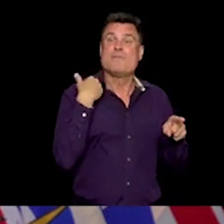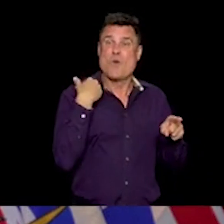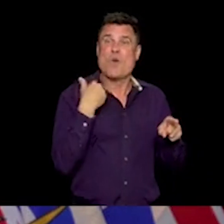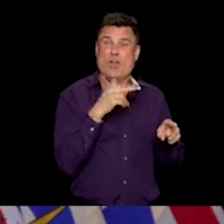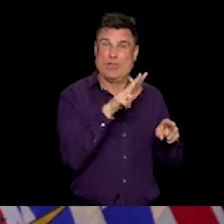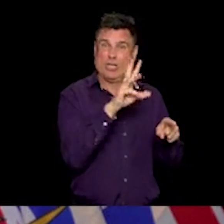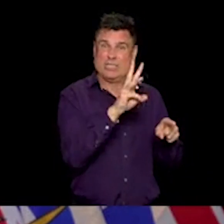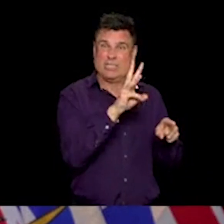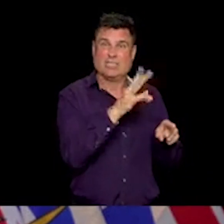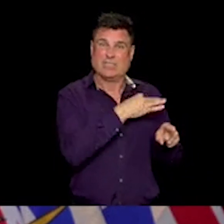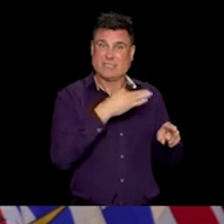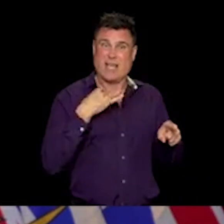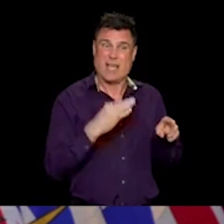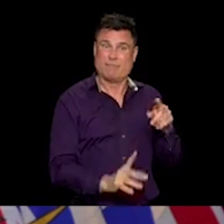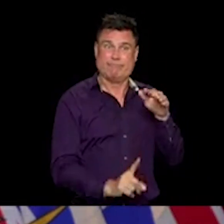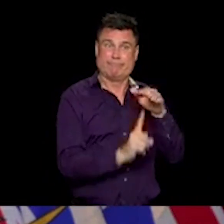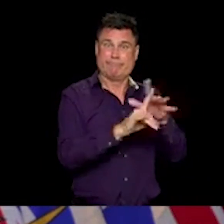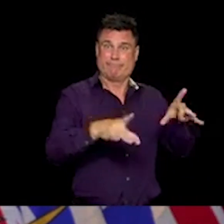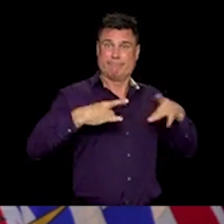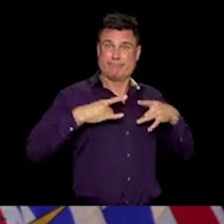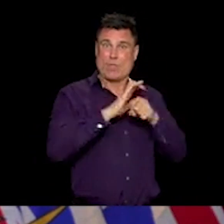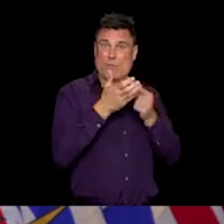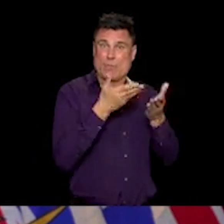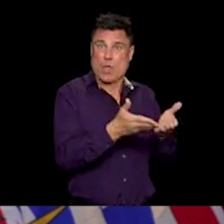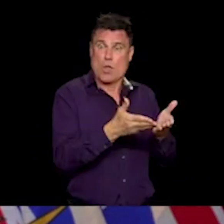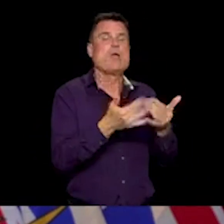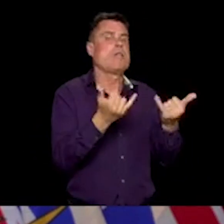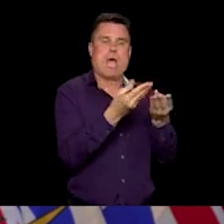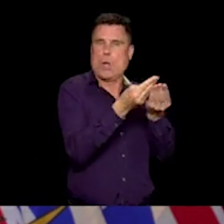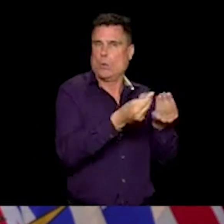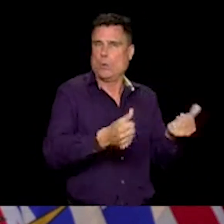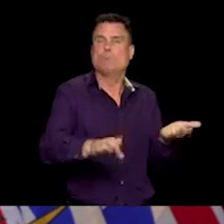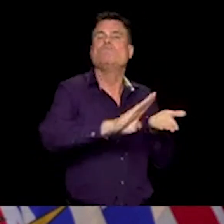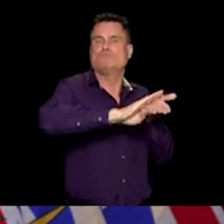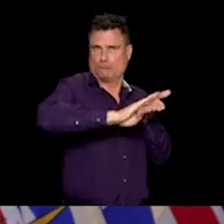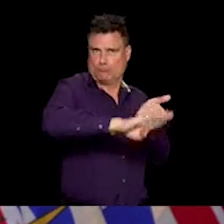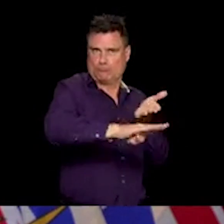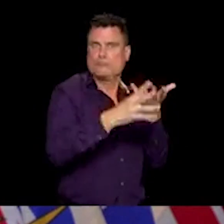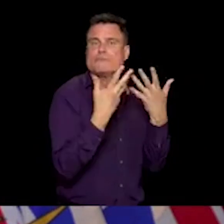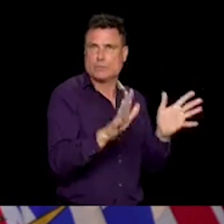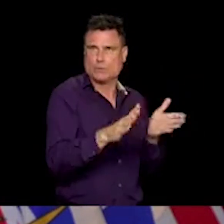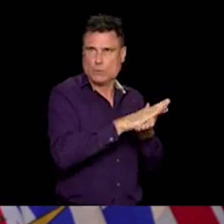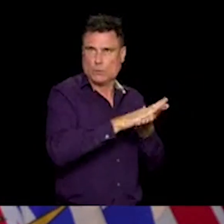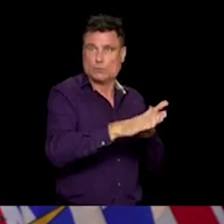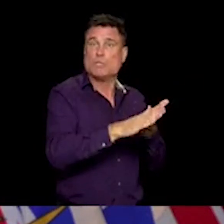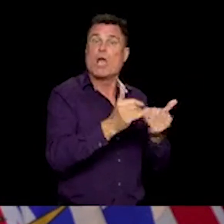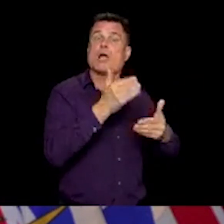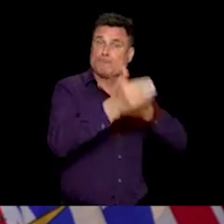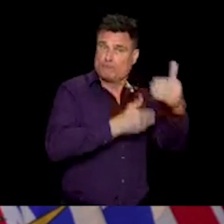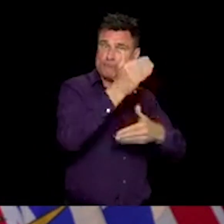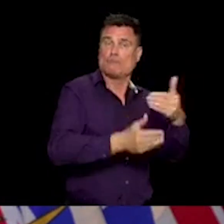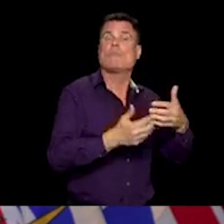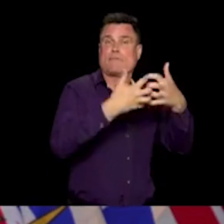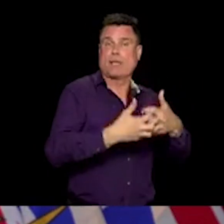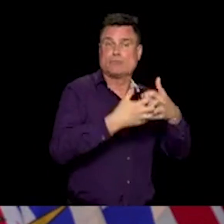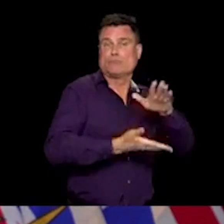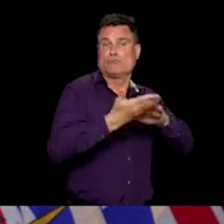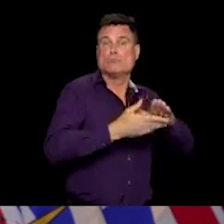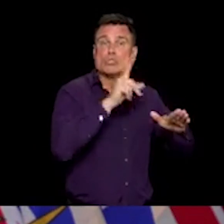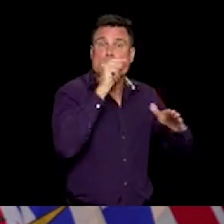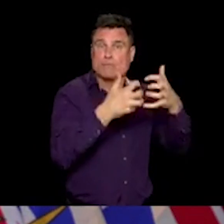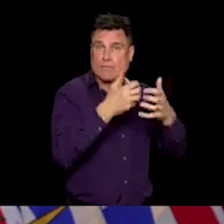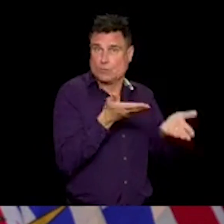we are doing everything to prevent any additional cases in that facility. This person was identified early and has very